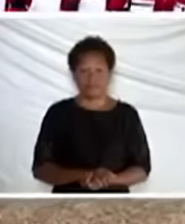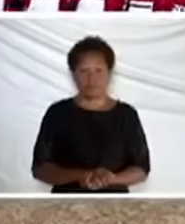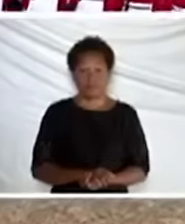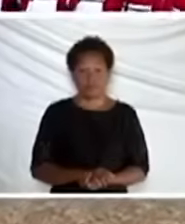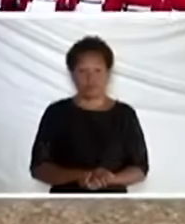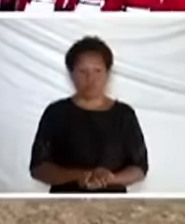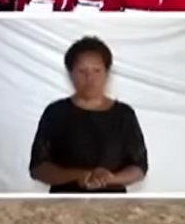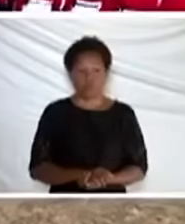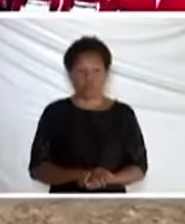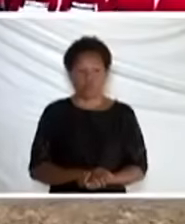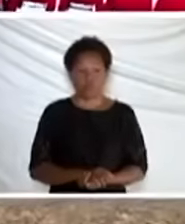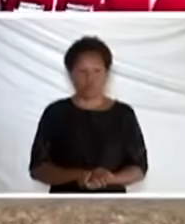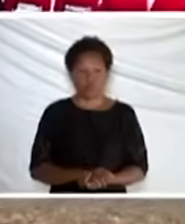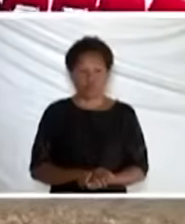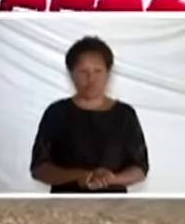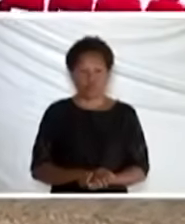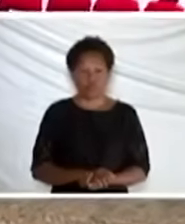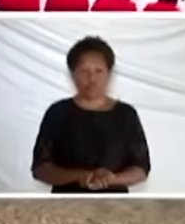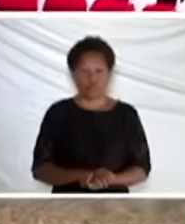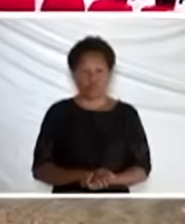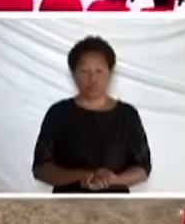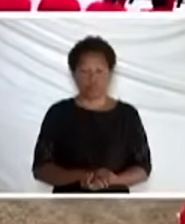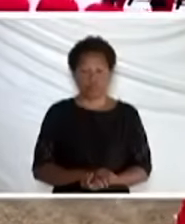Right will fix headrest.